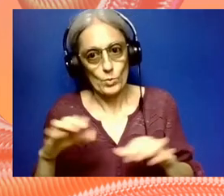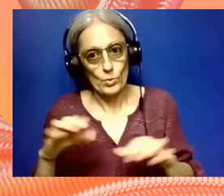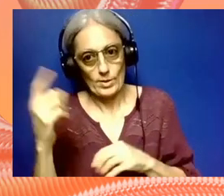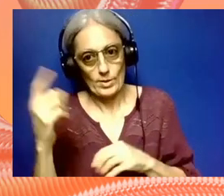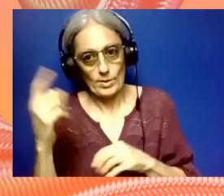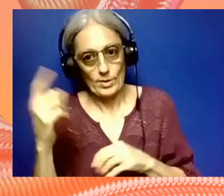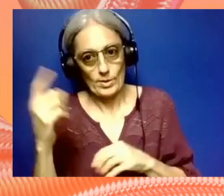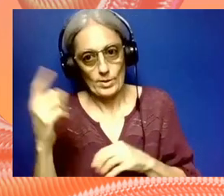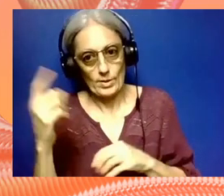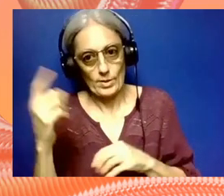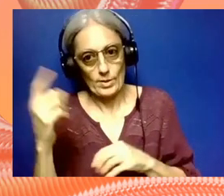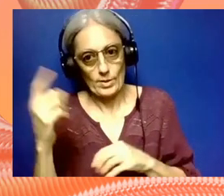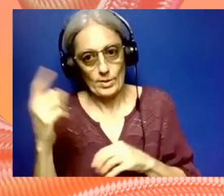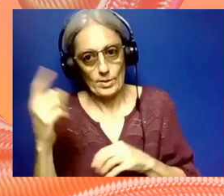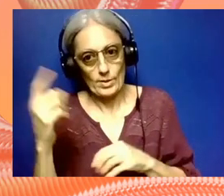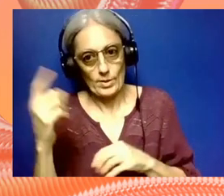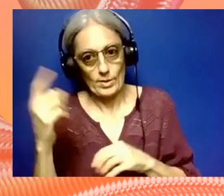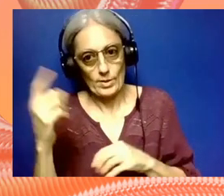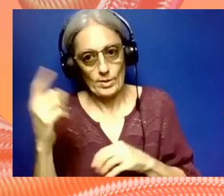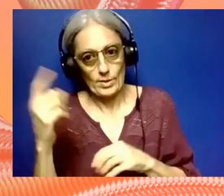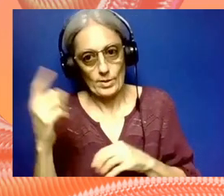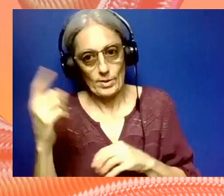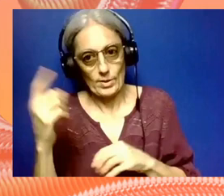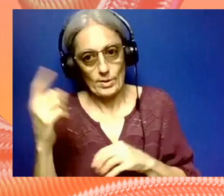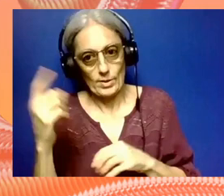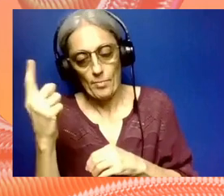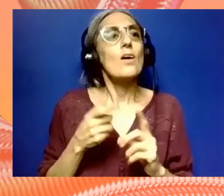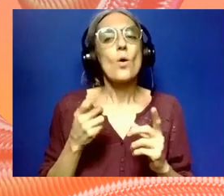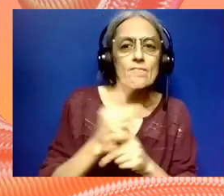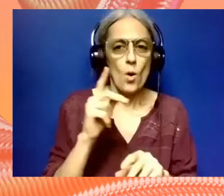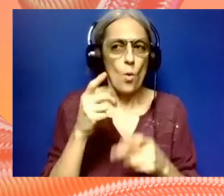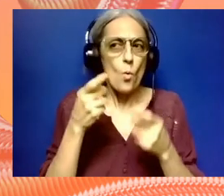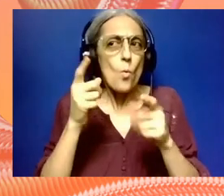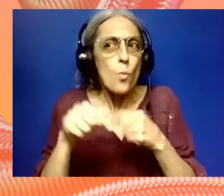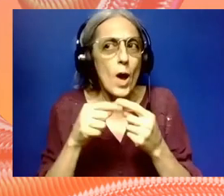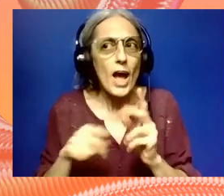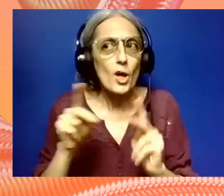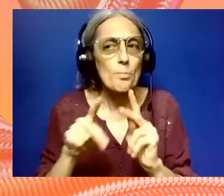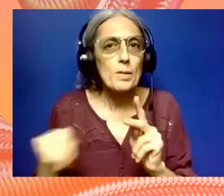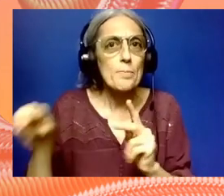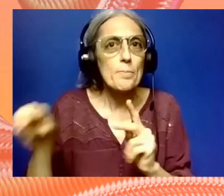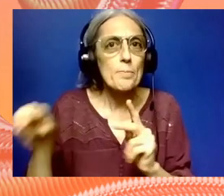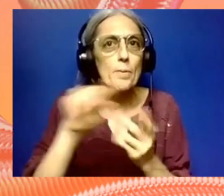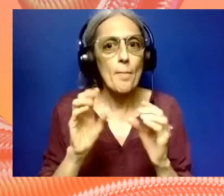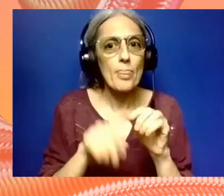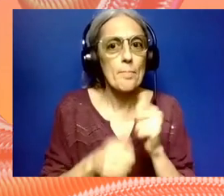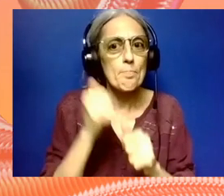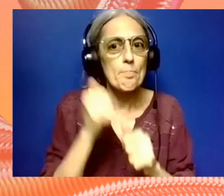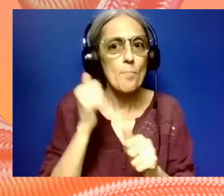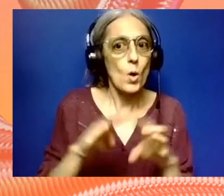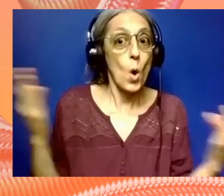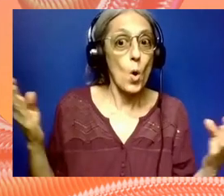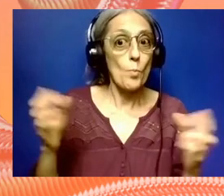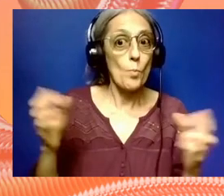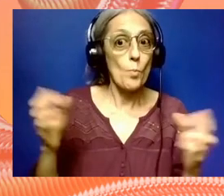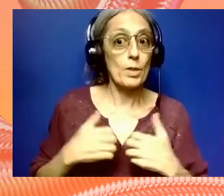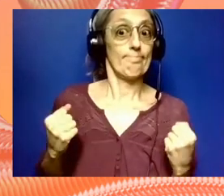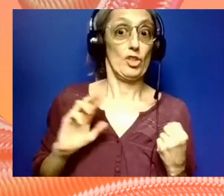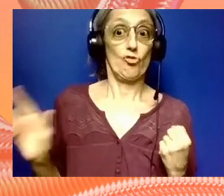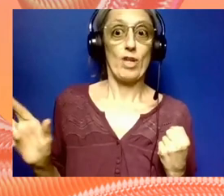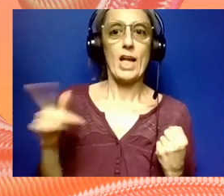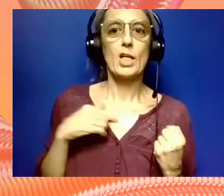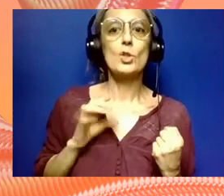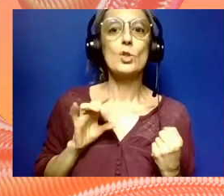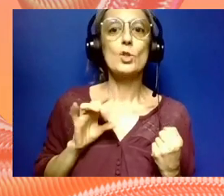to possibly like feeding a little bit of extra vitamins? And so, you know, when something like the